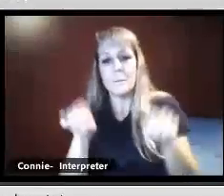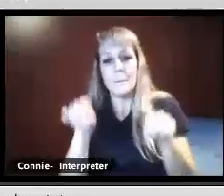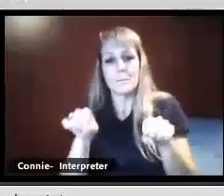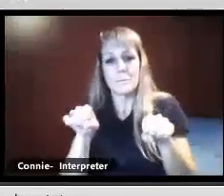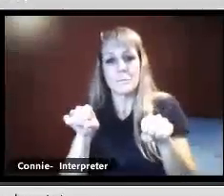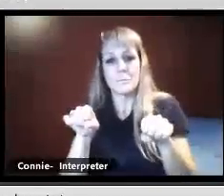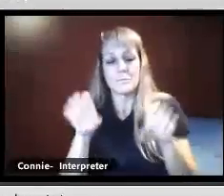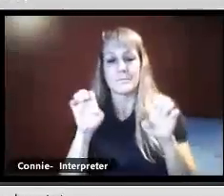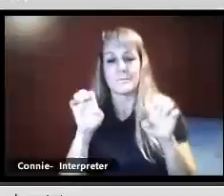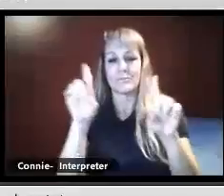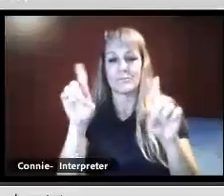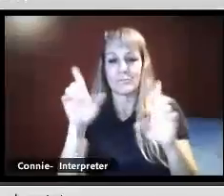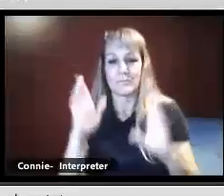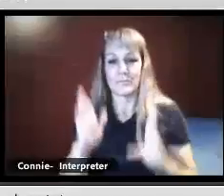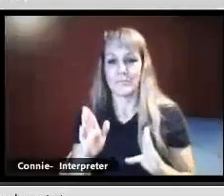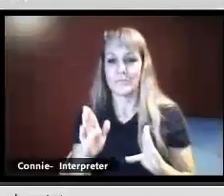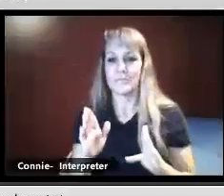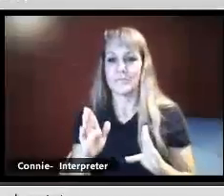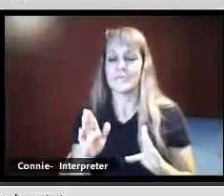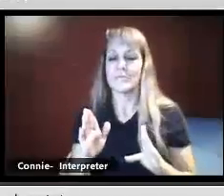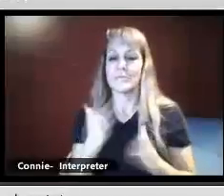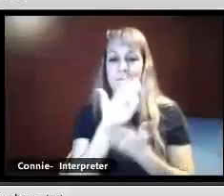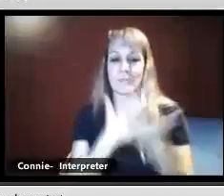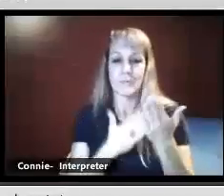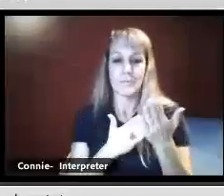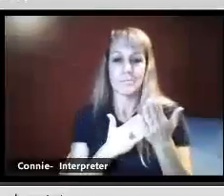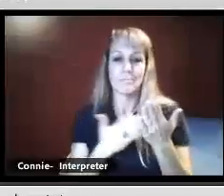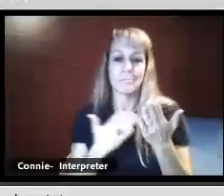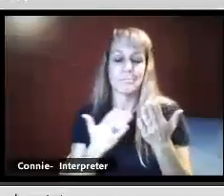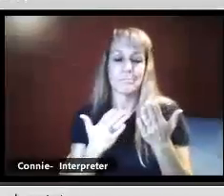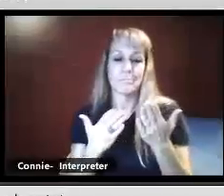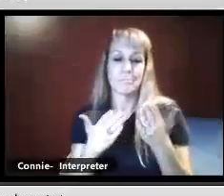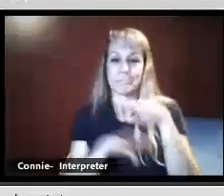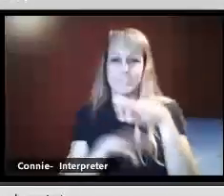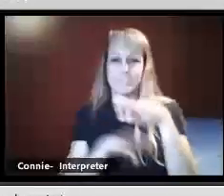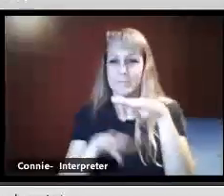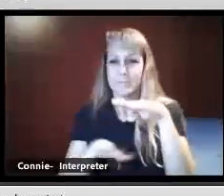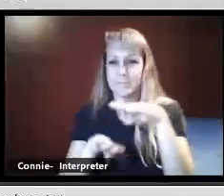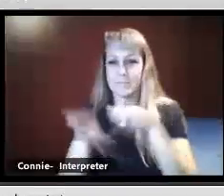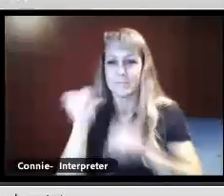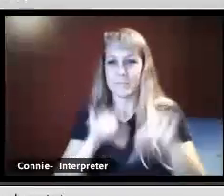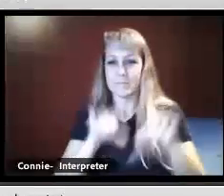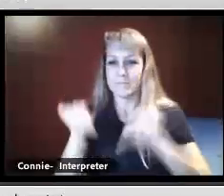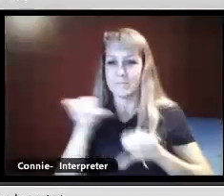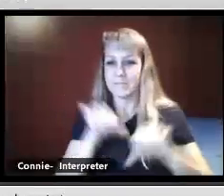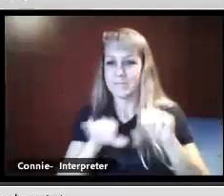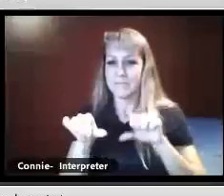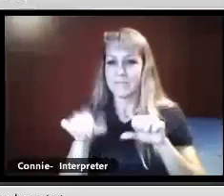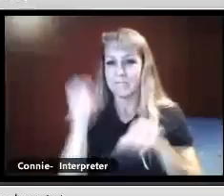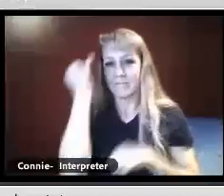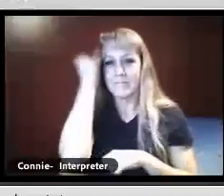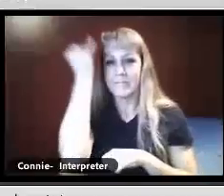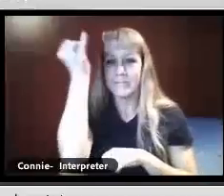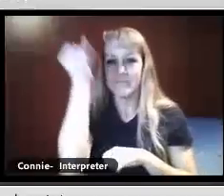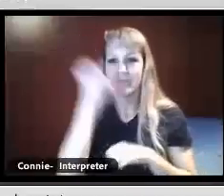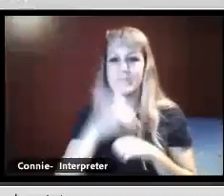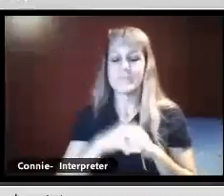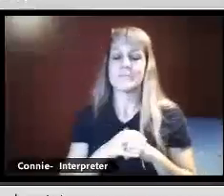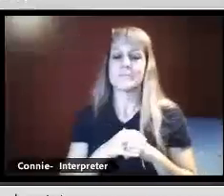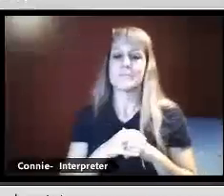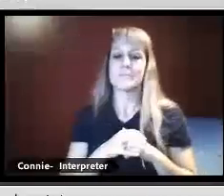educator, that some of the most basic science themes and concepts